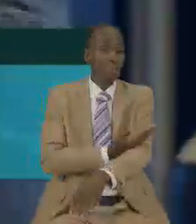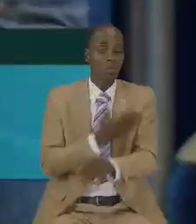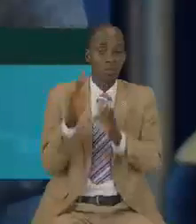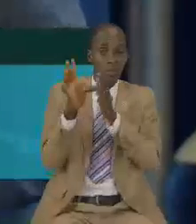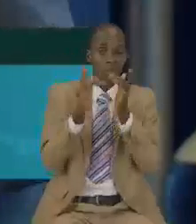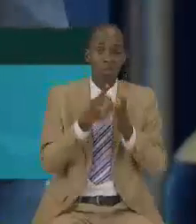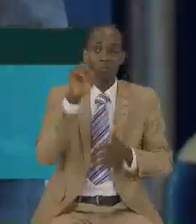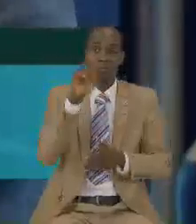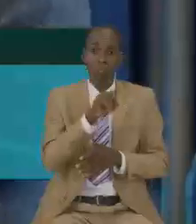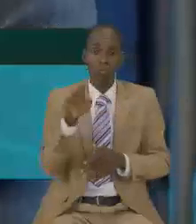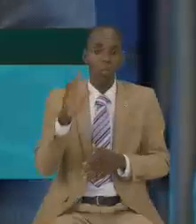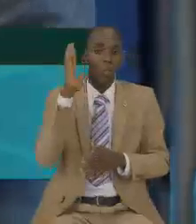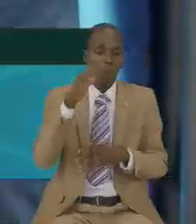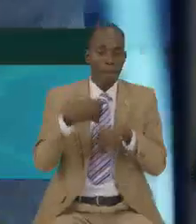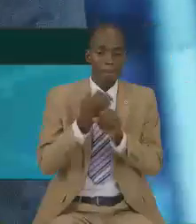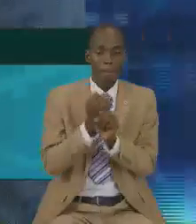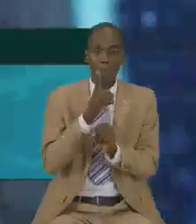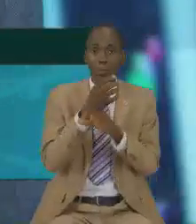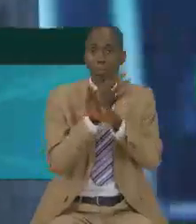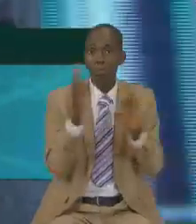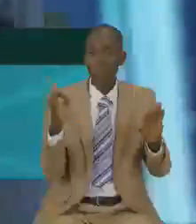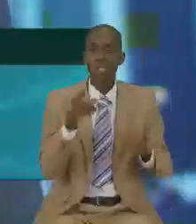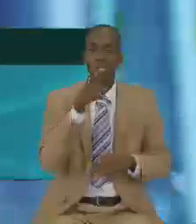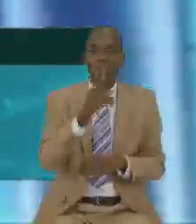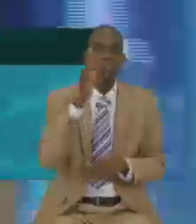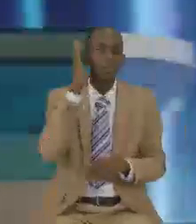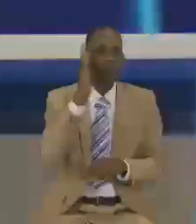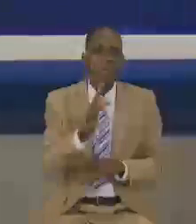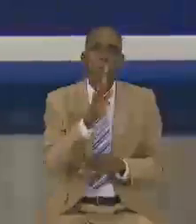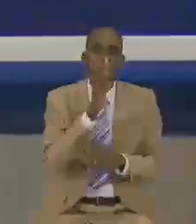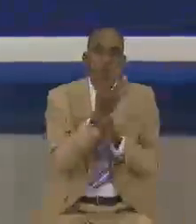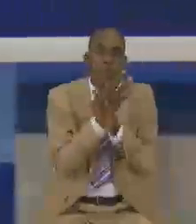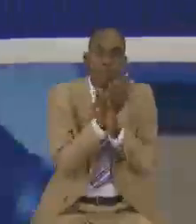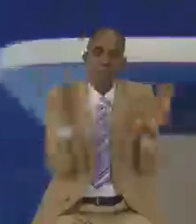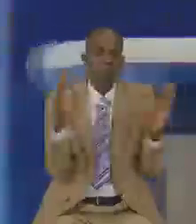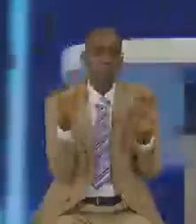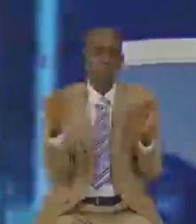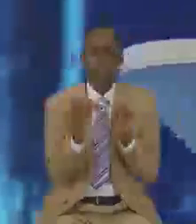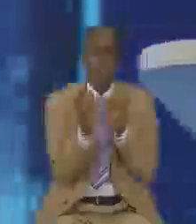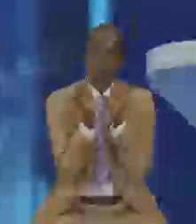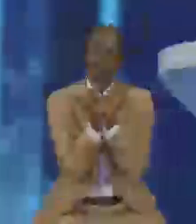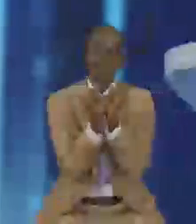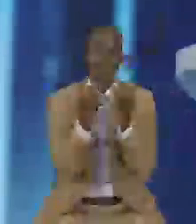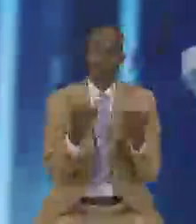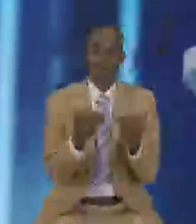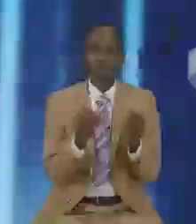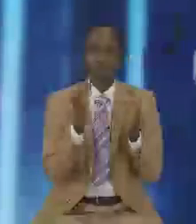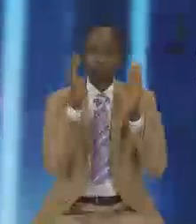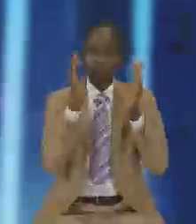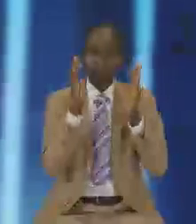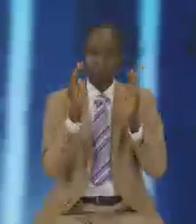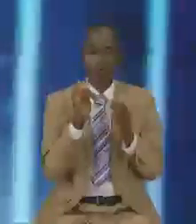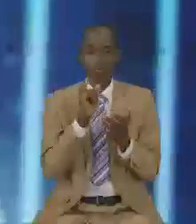shall make you free, ye shall be free indeed. Now, follow me. That